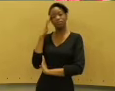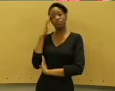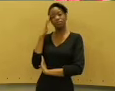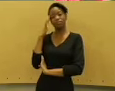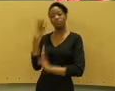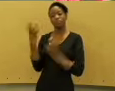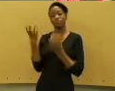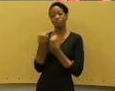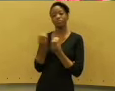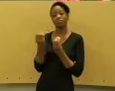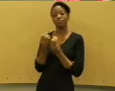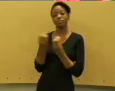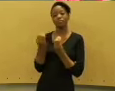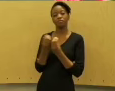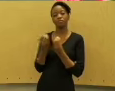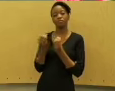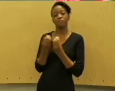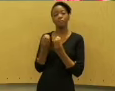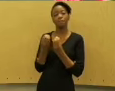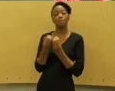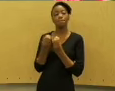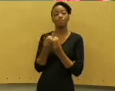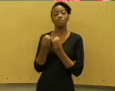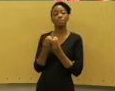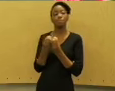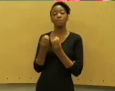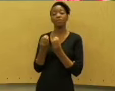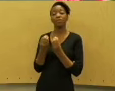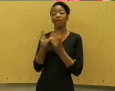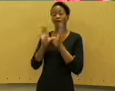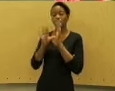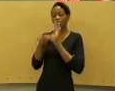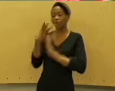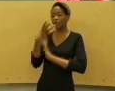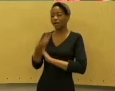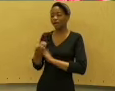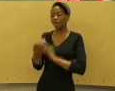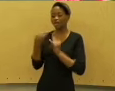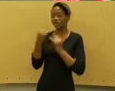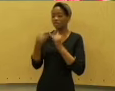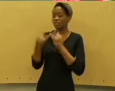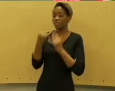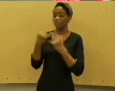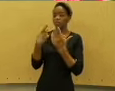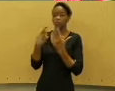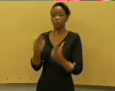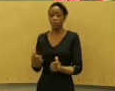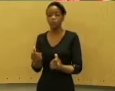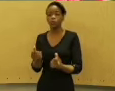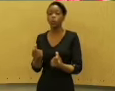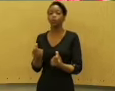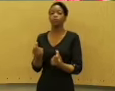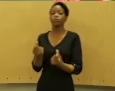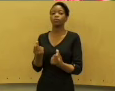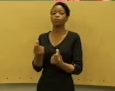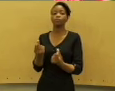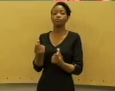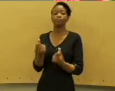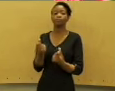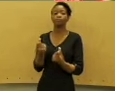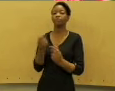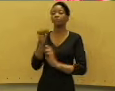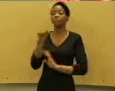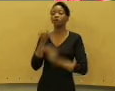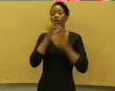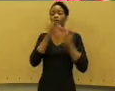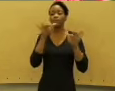like having sex when you're living with a disability, or people who are outside of like the normal